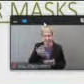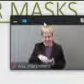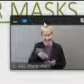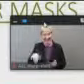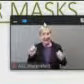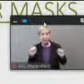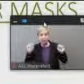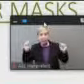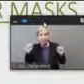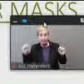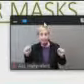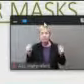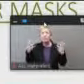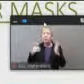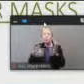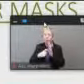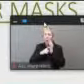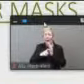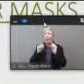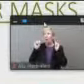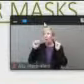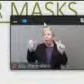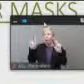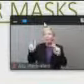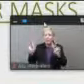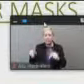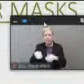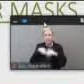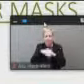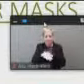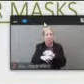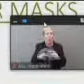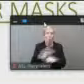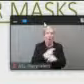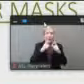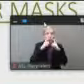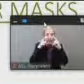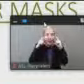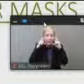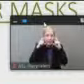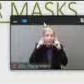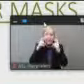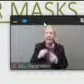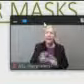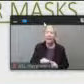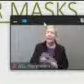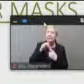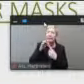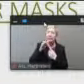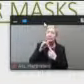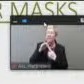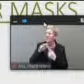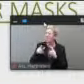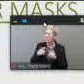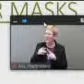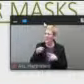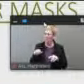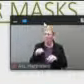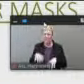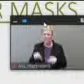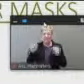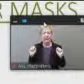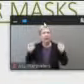required everyone to wear a mask in the gym except when they were in an exercise class. And